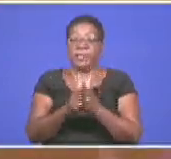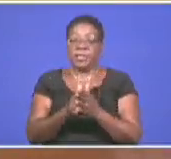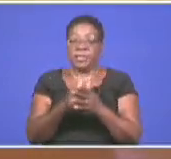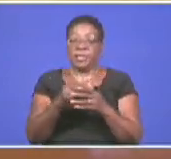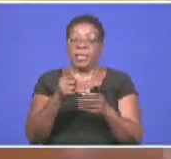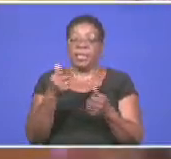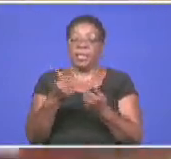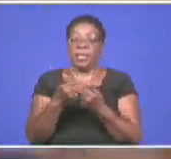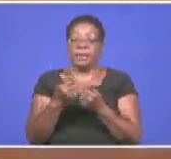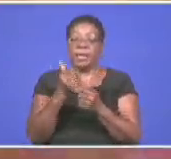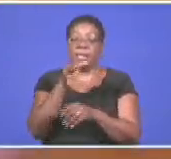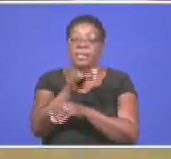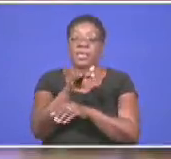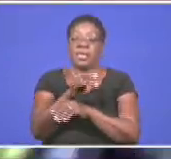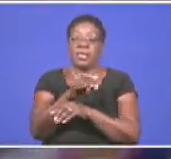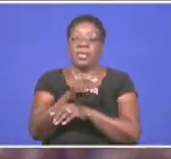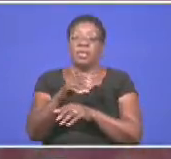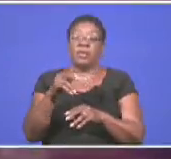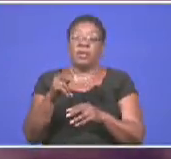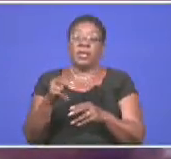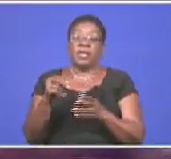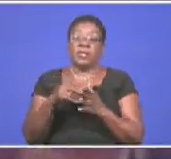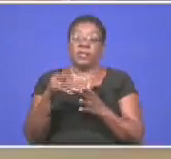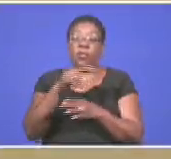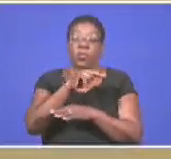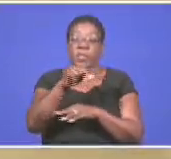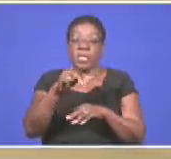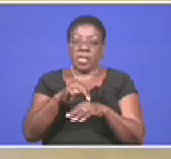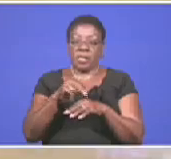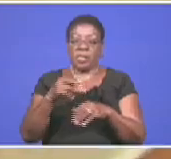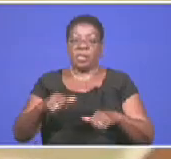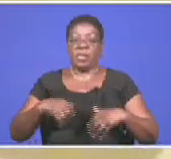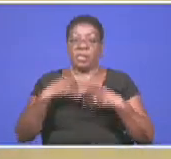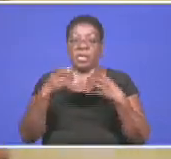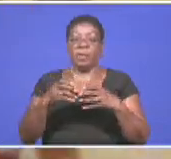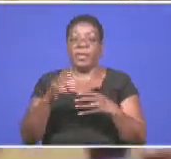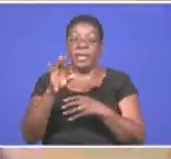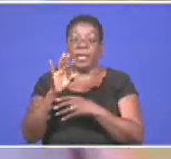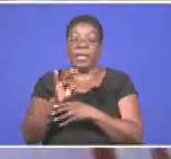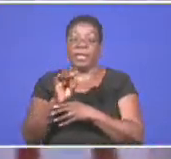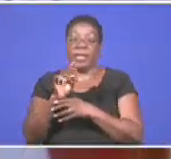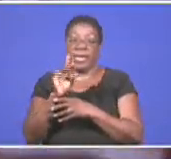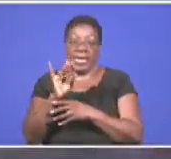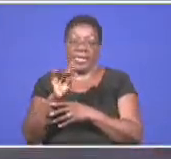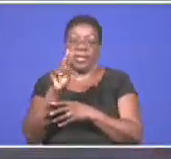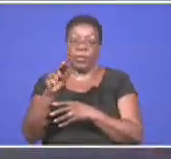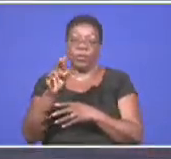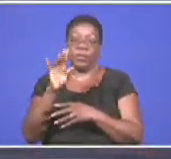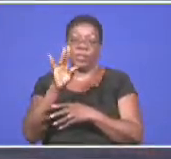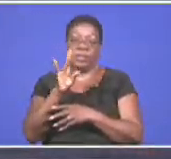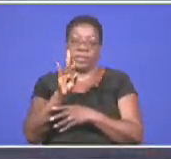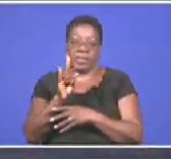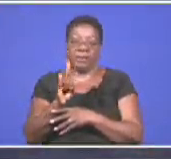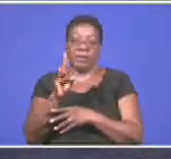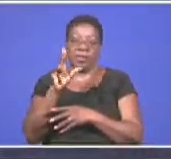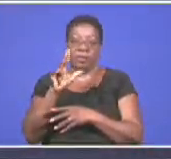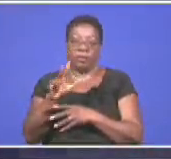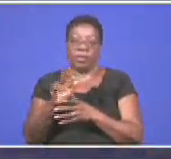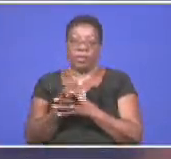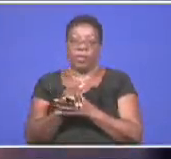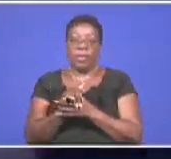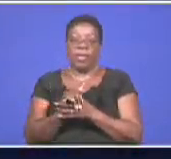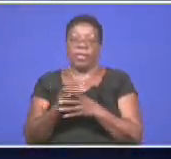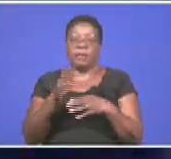beating current Division II national champ Lubbock Christian 83-73. LaShawn on court 25 minutes, posting 16